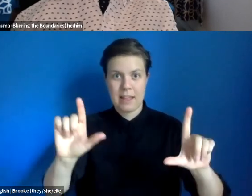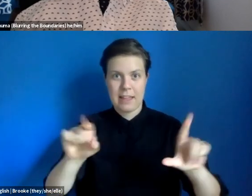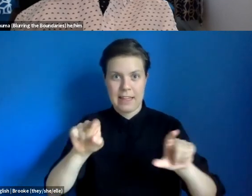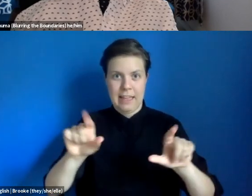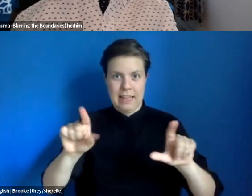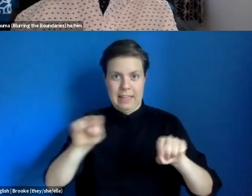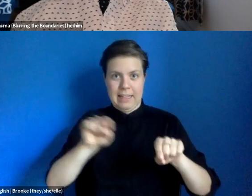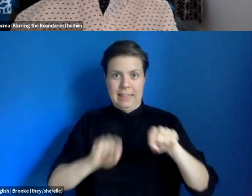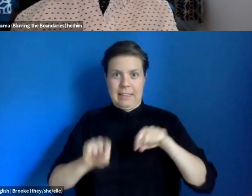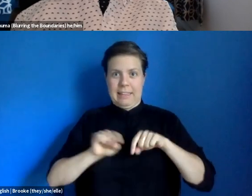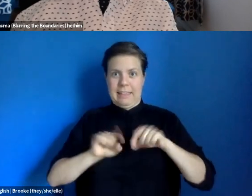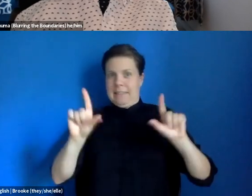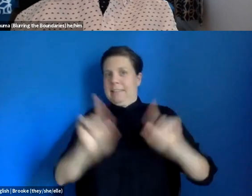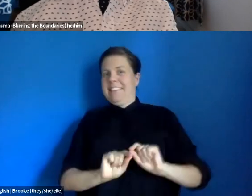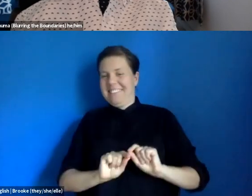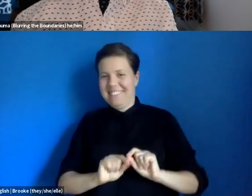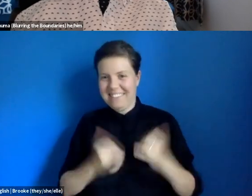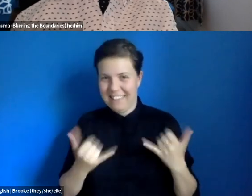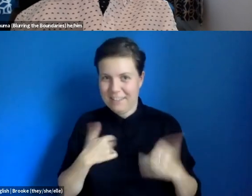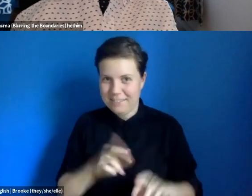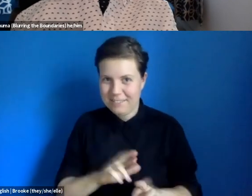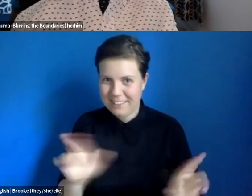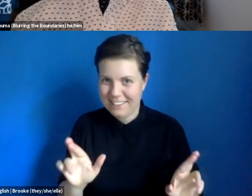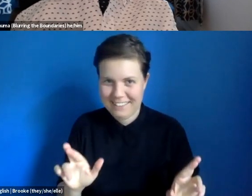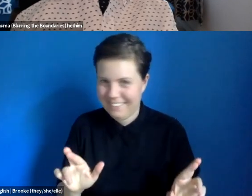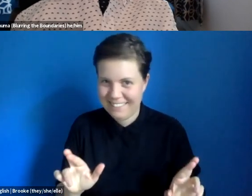This was wonderful. Yeah, let's all slowly.